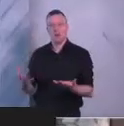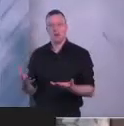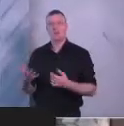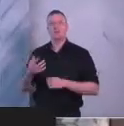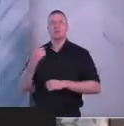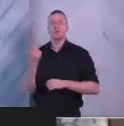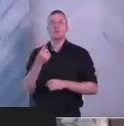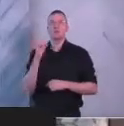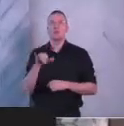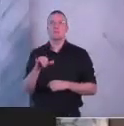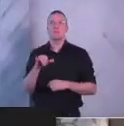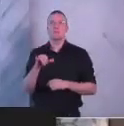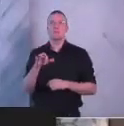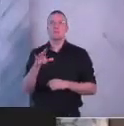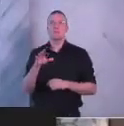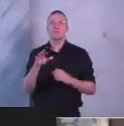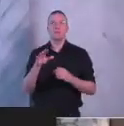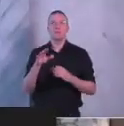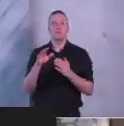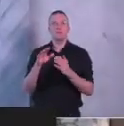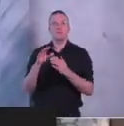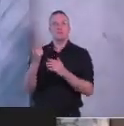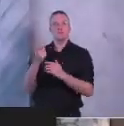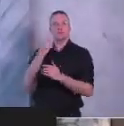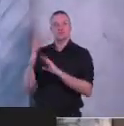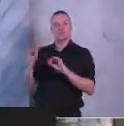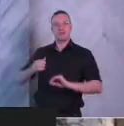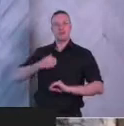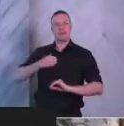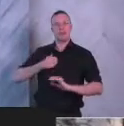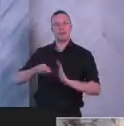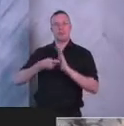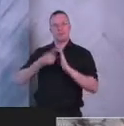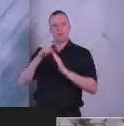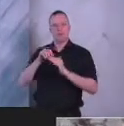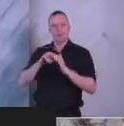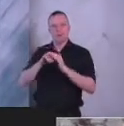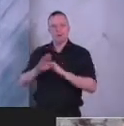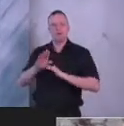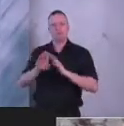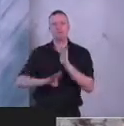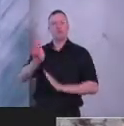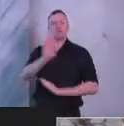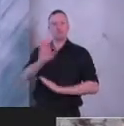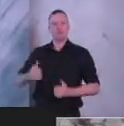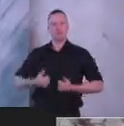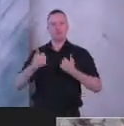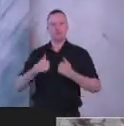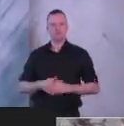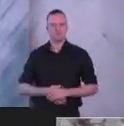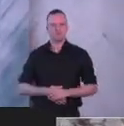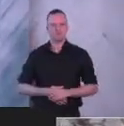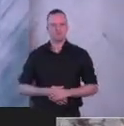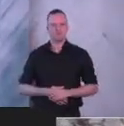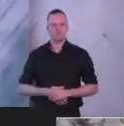something that a new immigrant might need just to get a foot in the workforce. The other